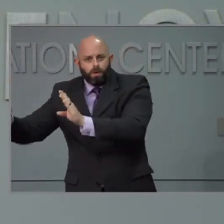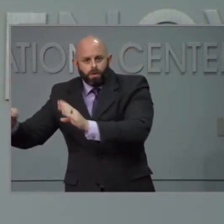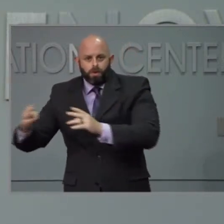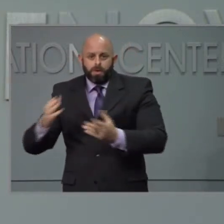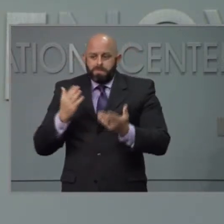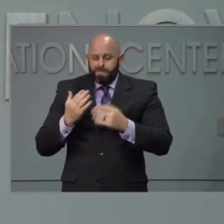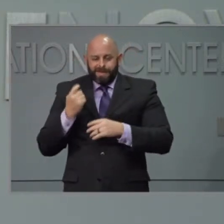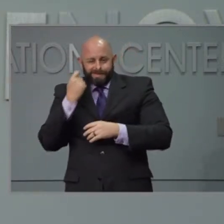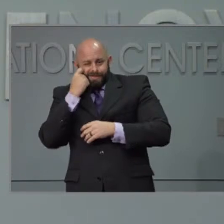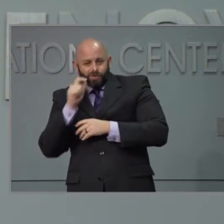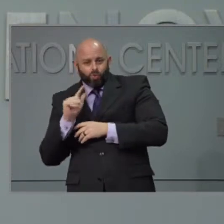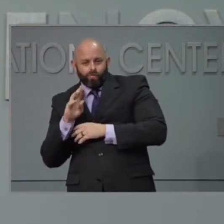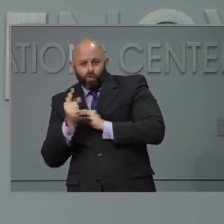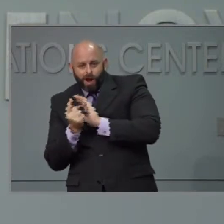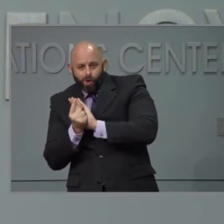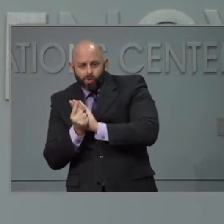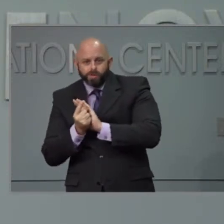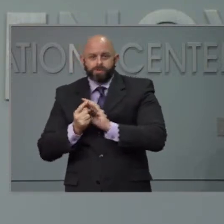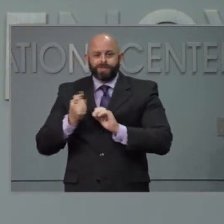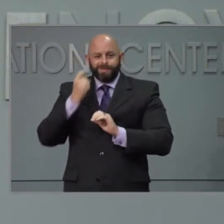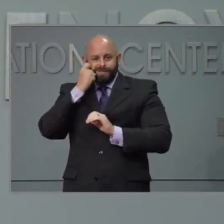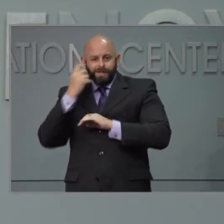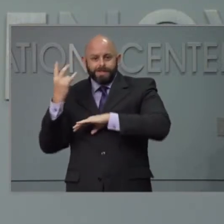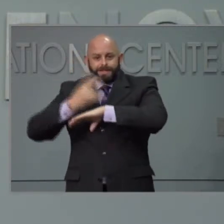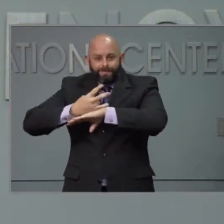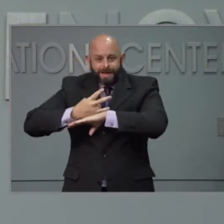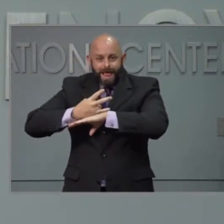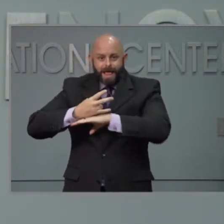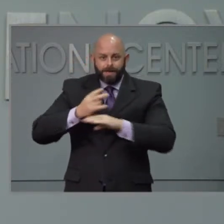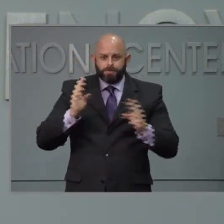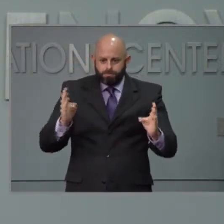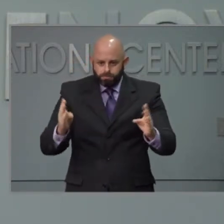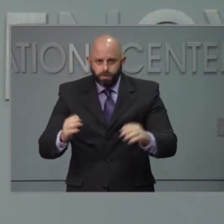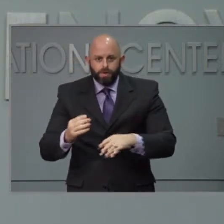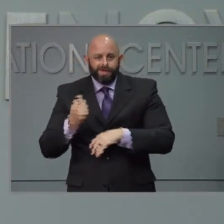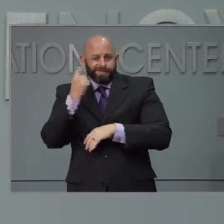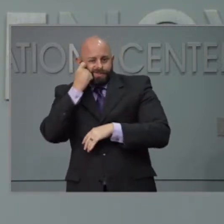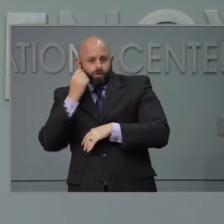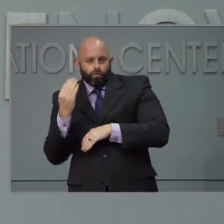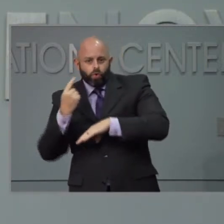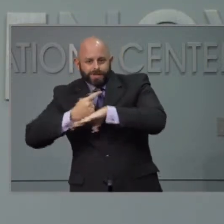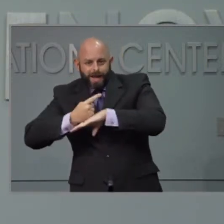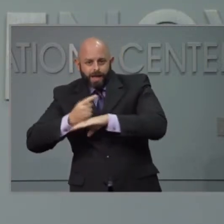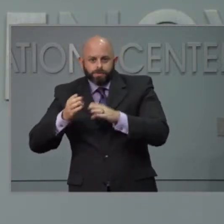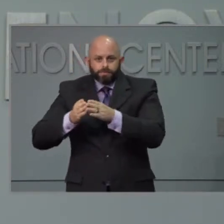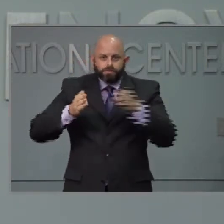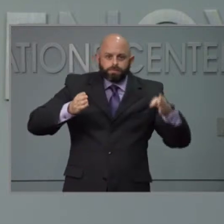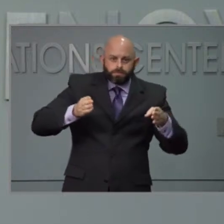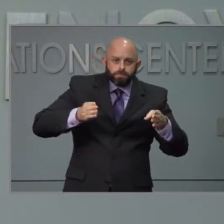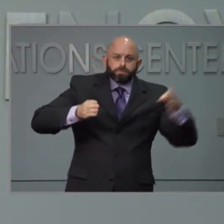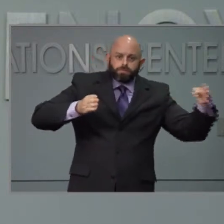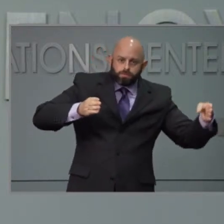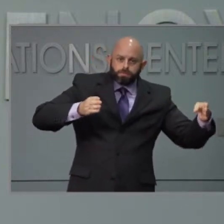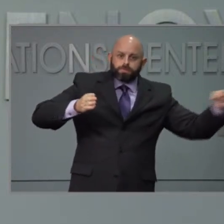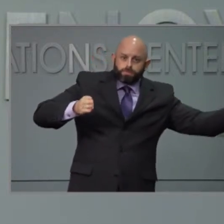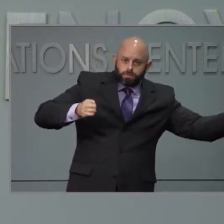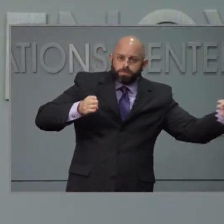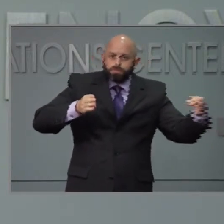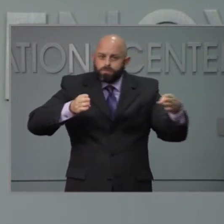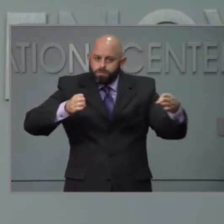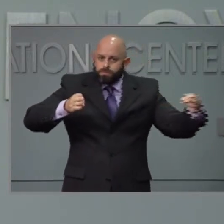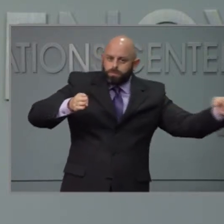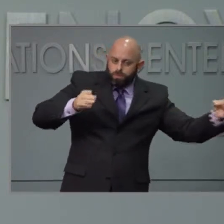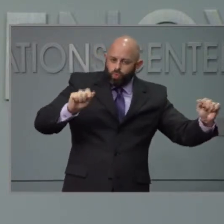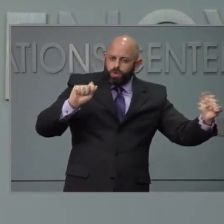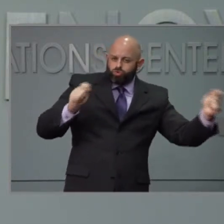24 hours, the last 7 days, the last 14 days. And again, gives you the ability to look at trends over time and